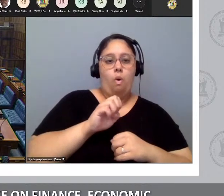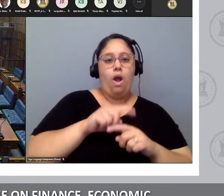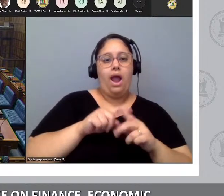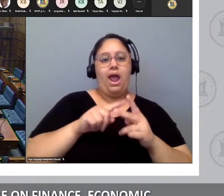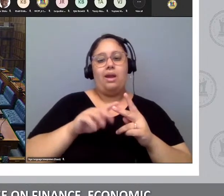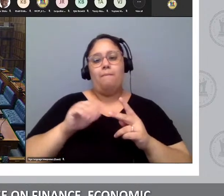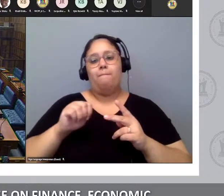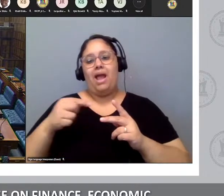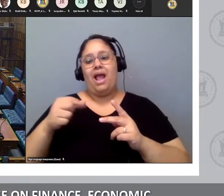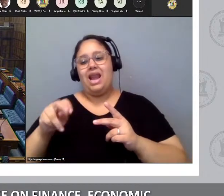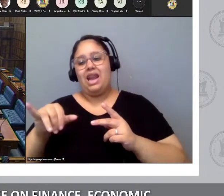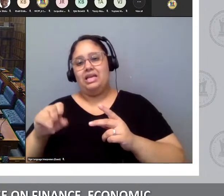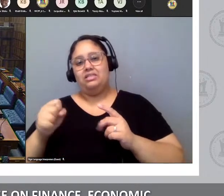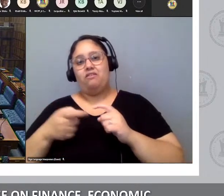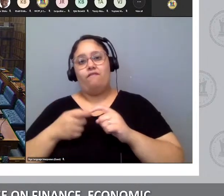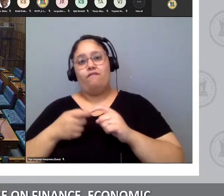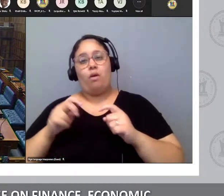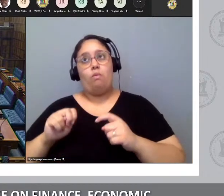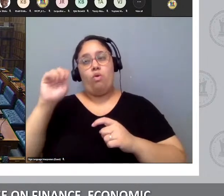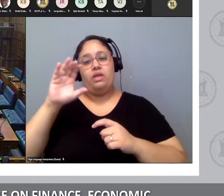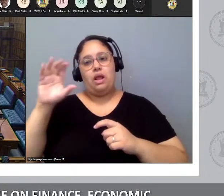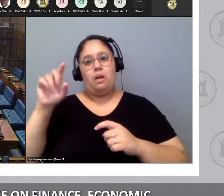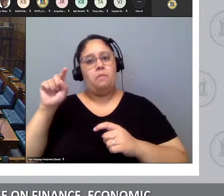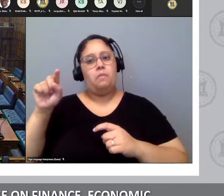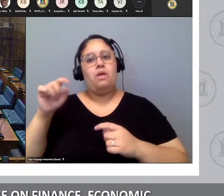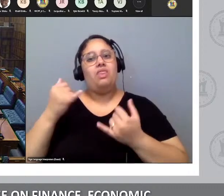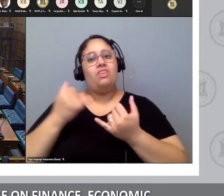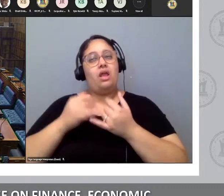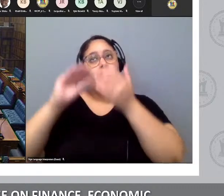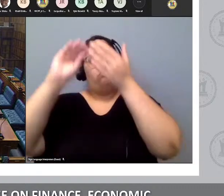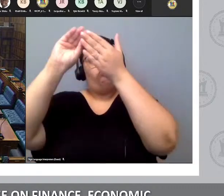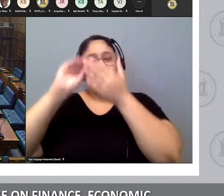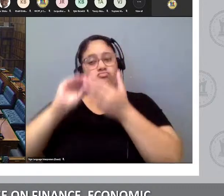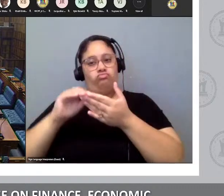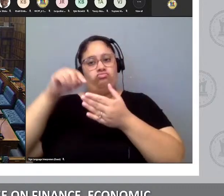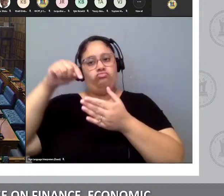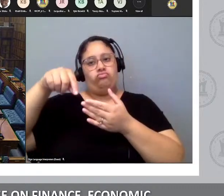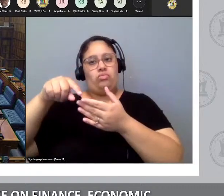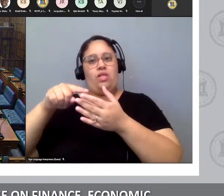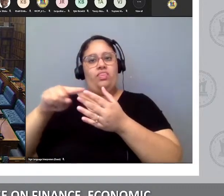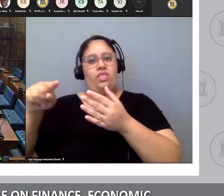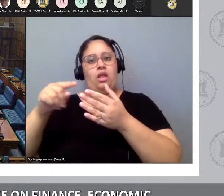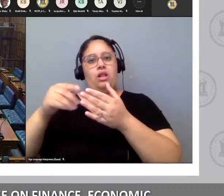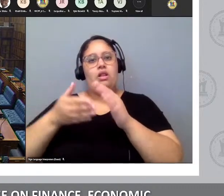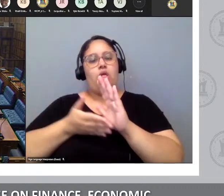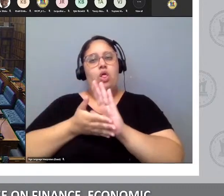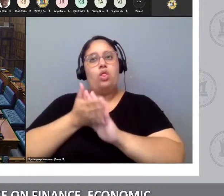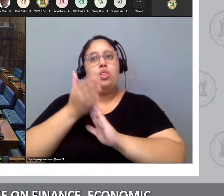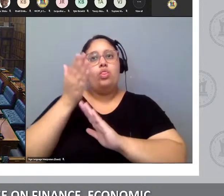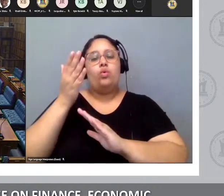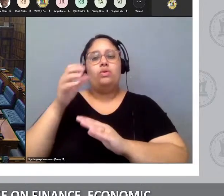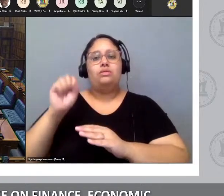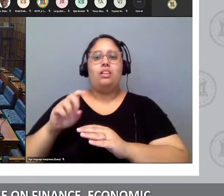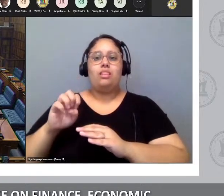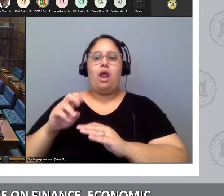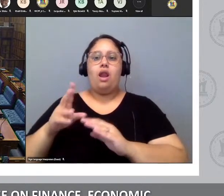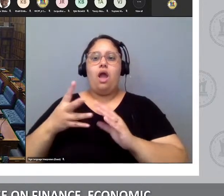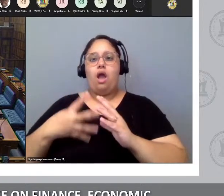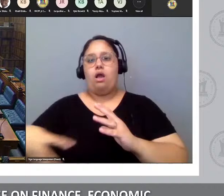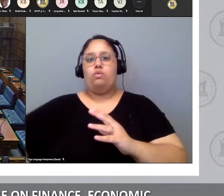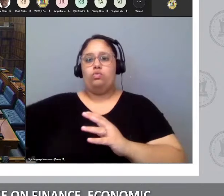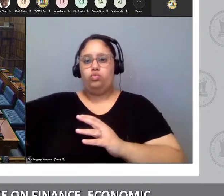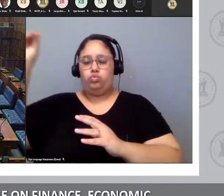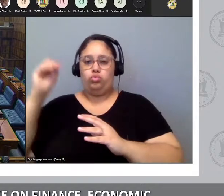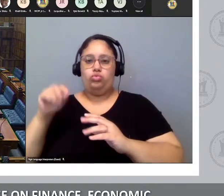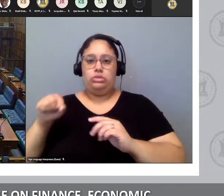northern Cape um and that is the import leg and then the evacuation there of through the port of Sana